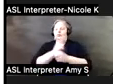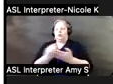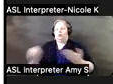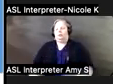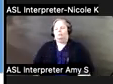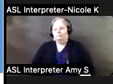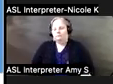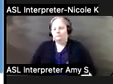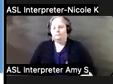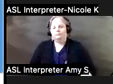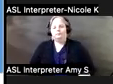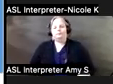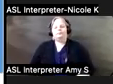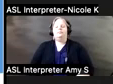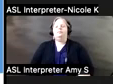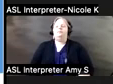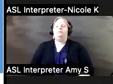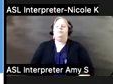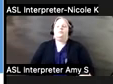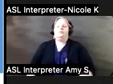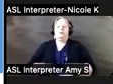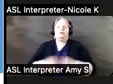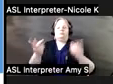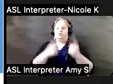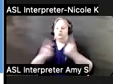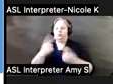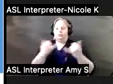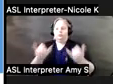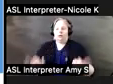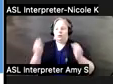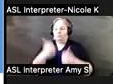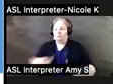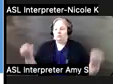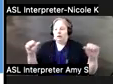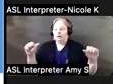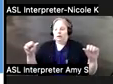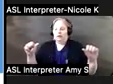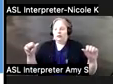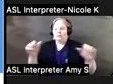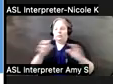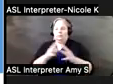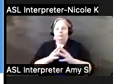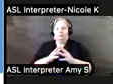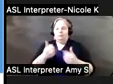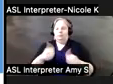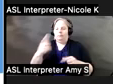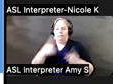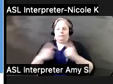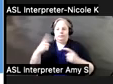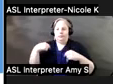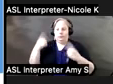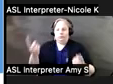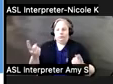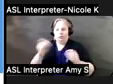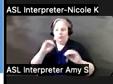controller. And then I'll open it up to questions now if any of them have come unanswered.